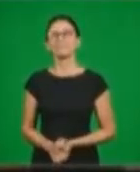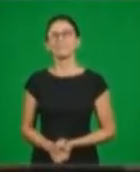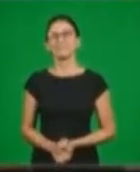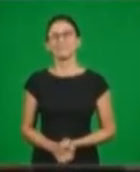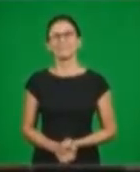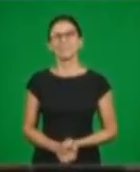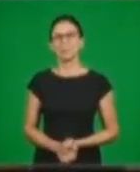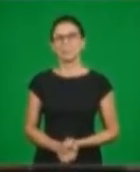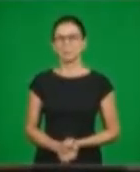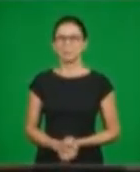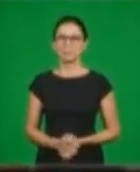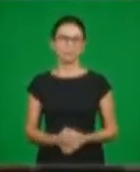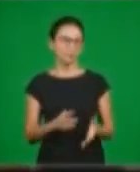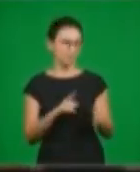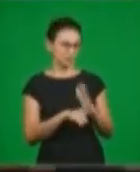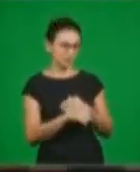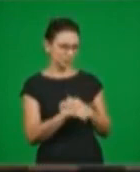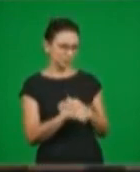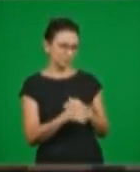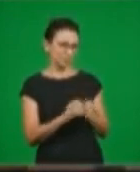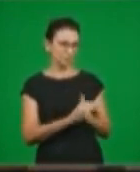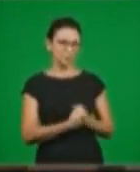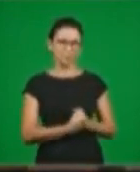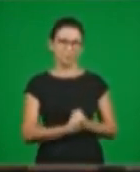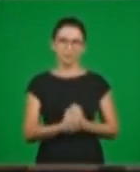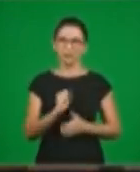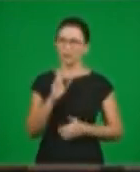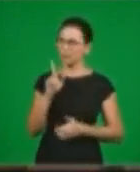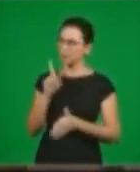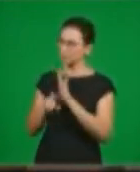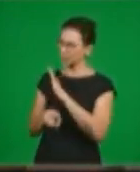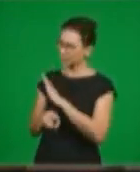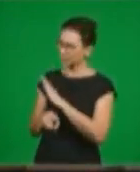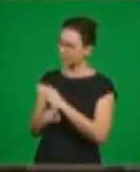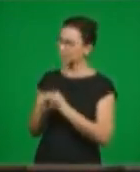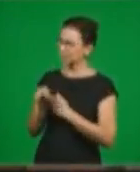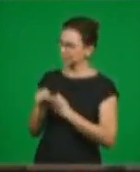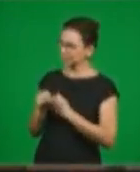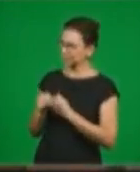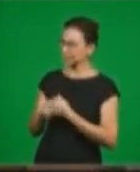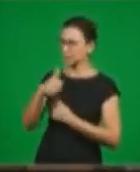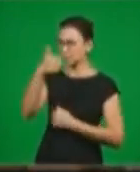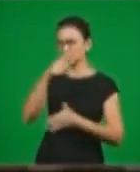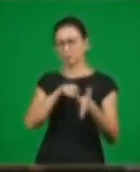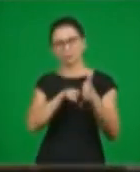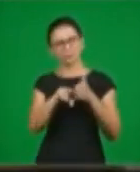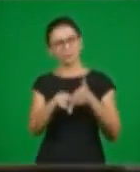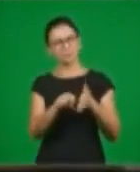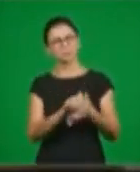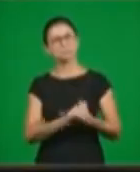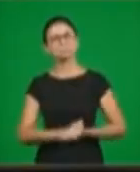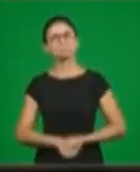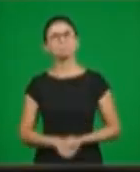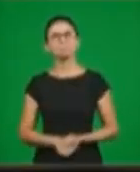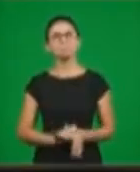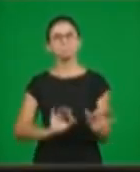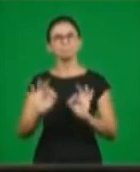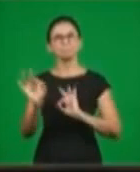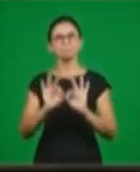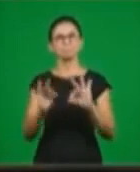Alright, let's go to the first questions. So let's go to the questions now. Let's go to the first question.